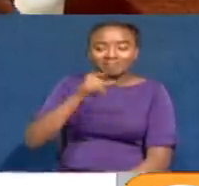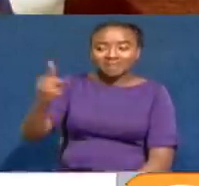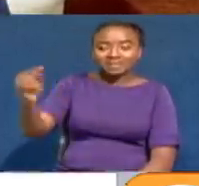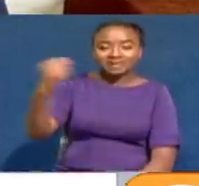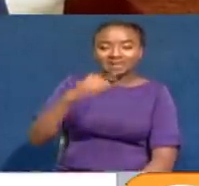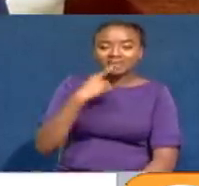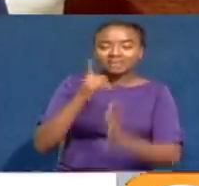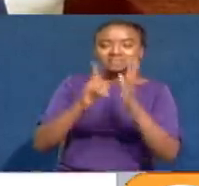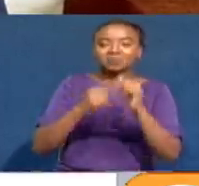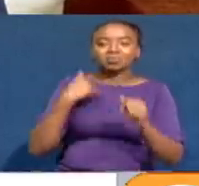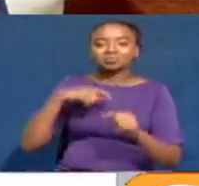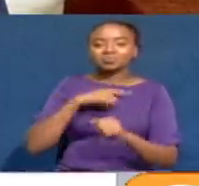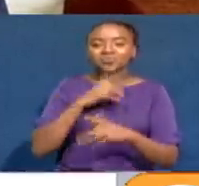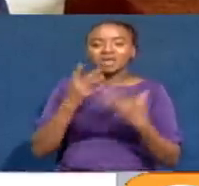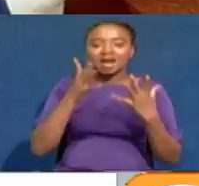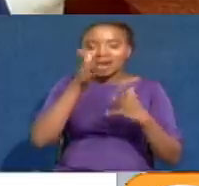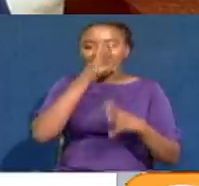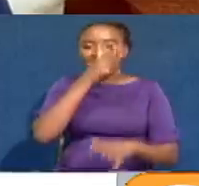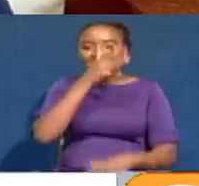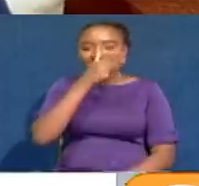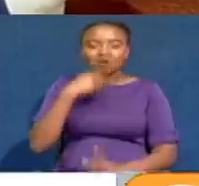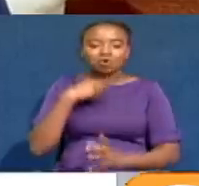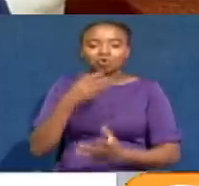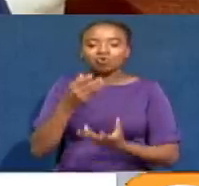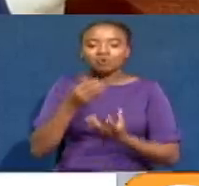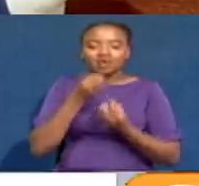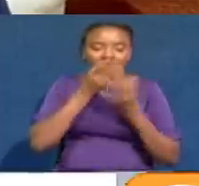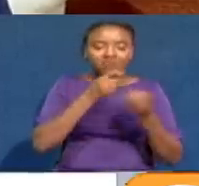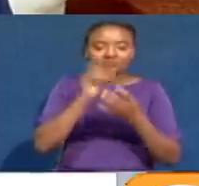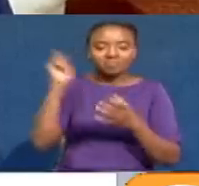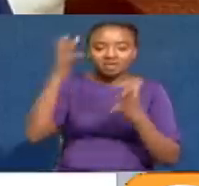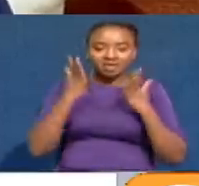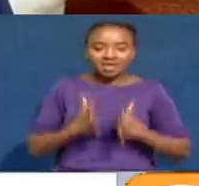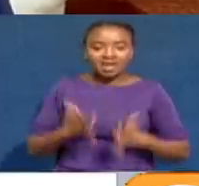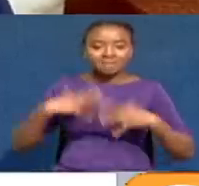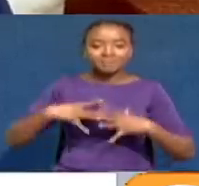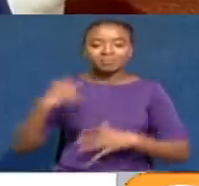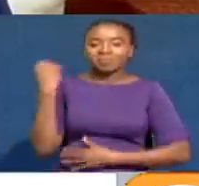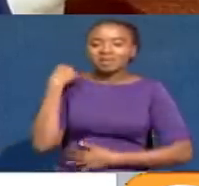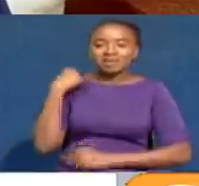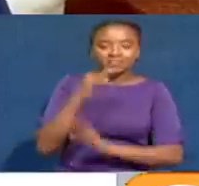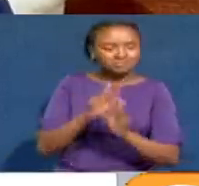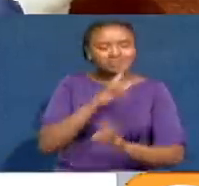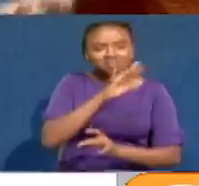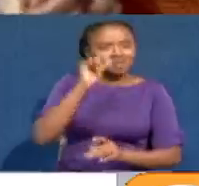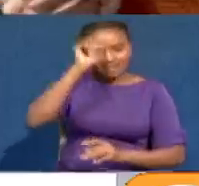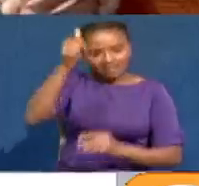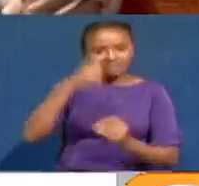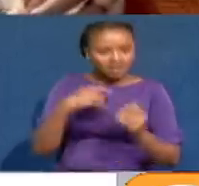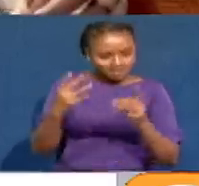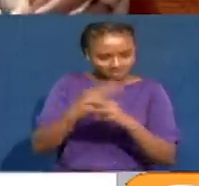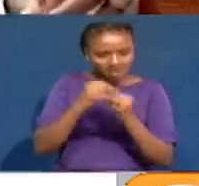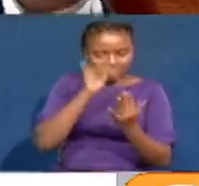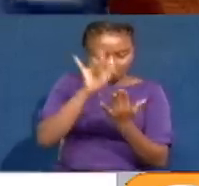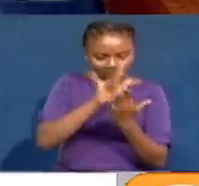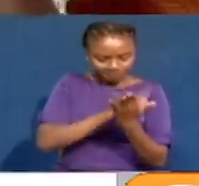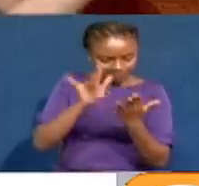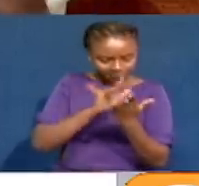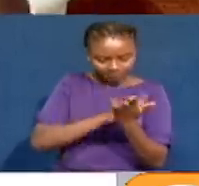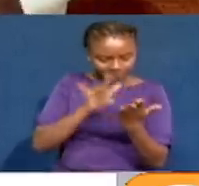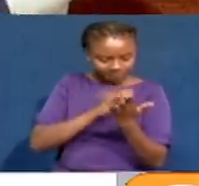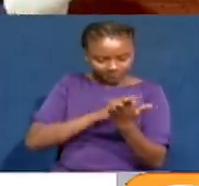claim that we are bombarding the Kenyan people with figures. Kenyan people are bright. Nice. They have phones in their homes. They can do the calculations.